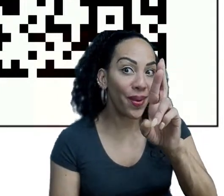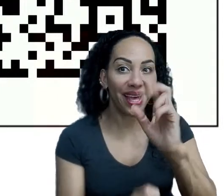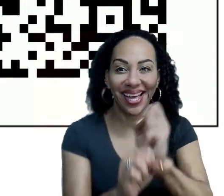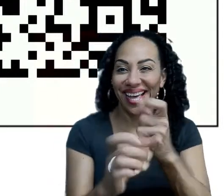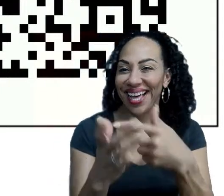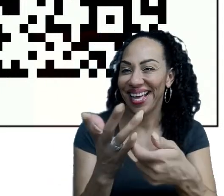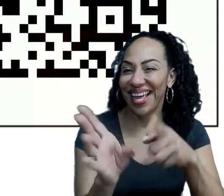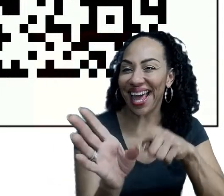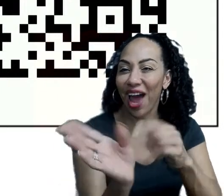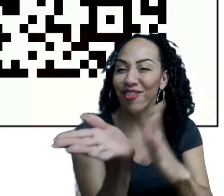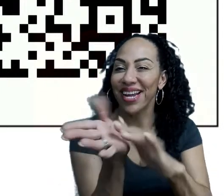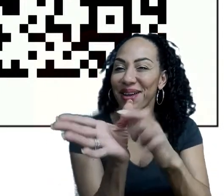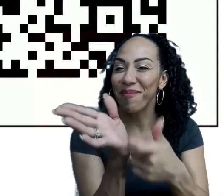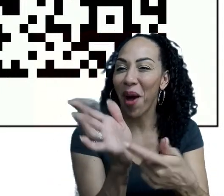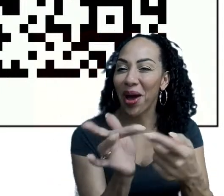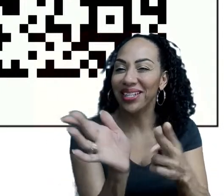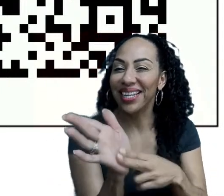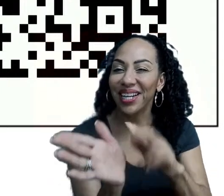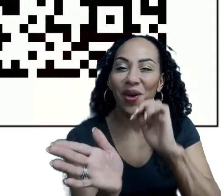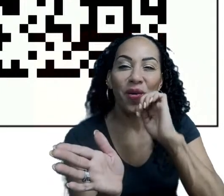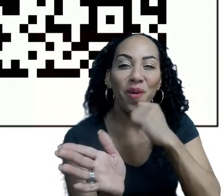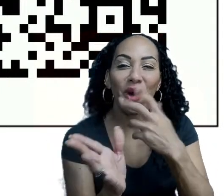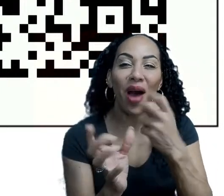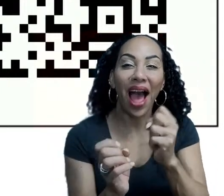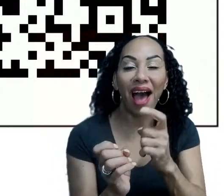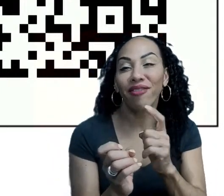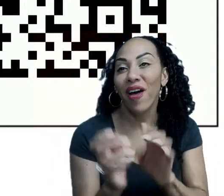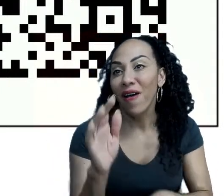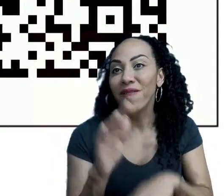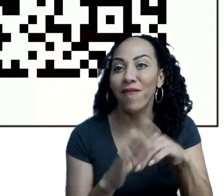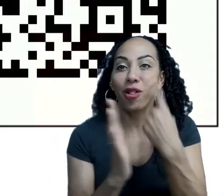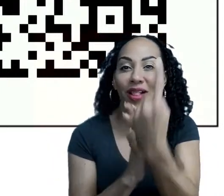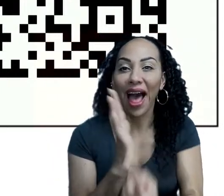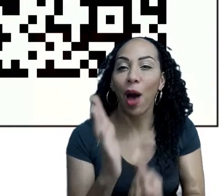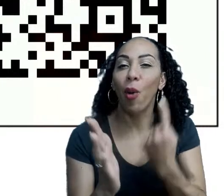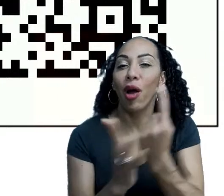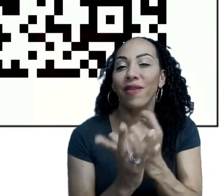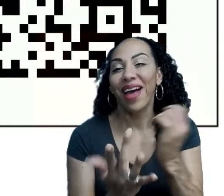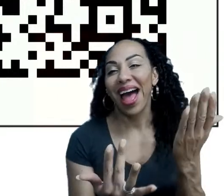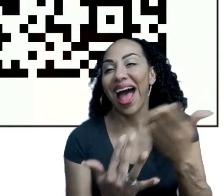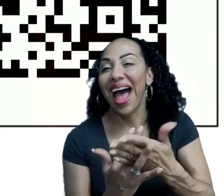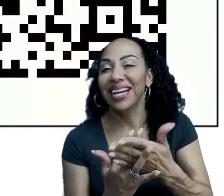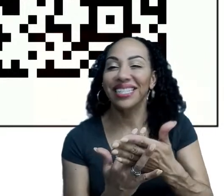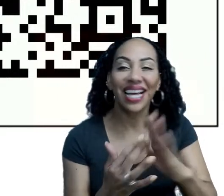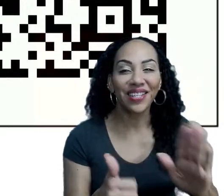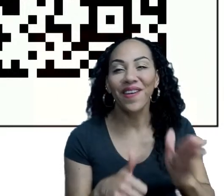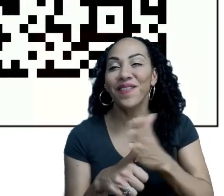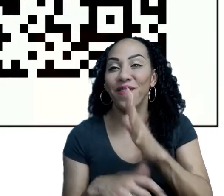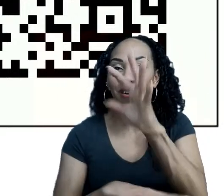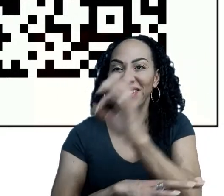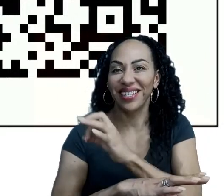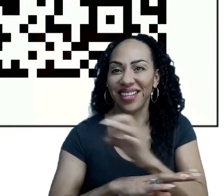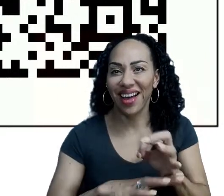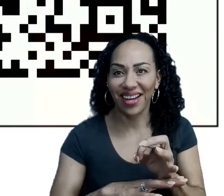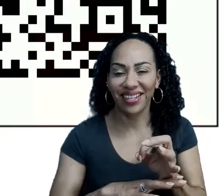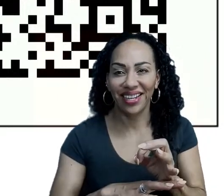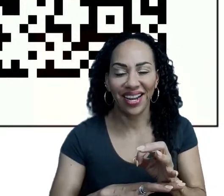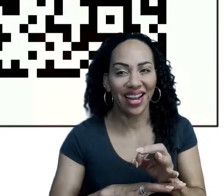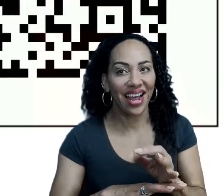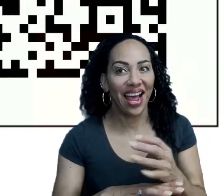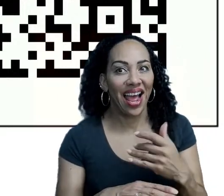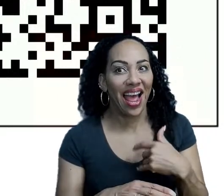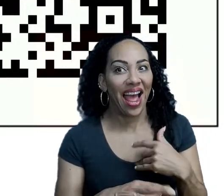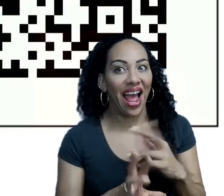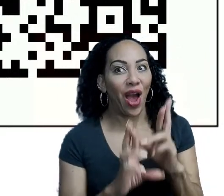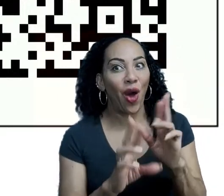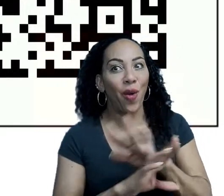do an entire hour on Access First Design. I mean, I'm not throwing him under the bus there. I hope not. But yeah,